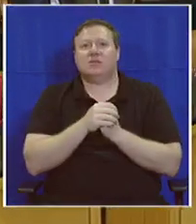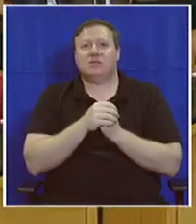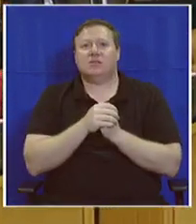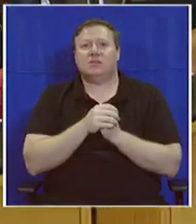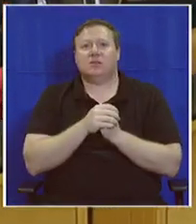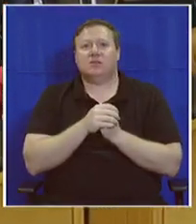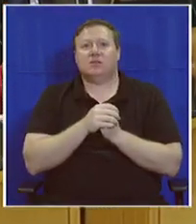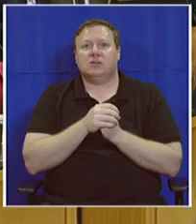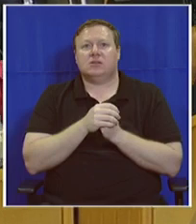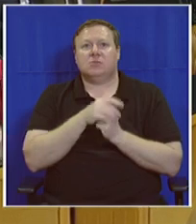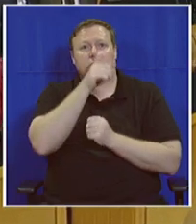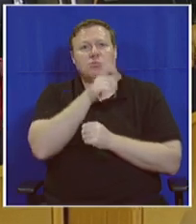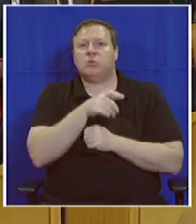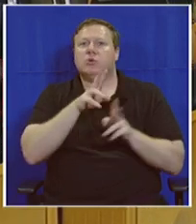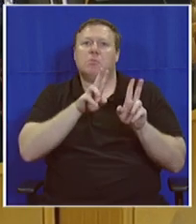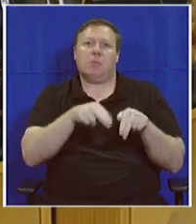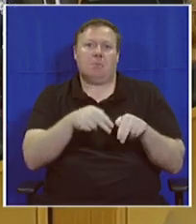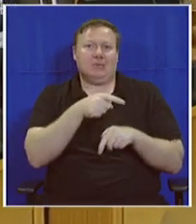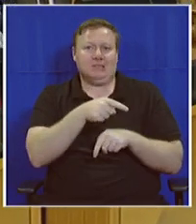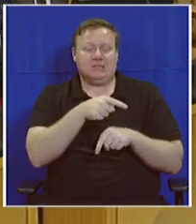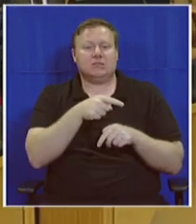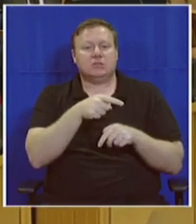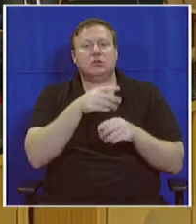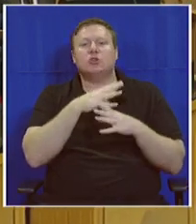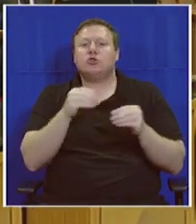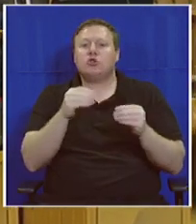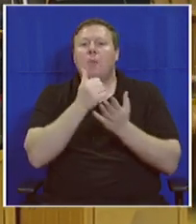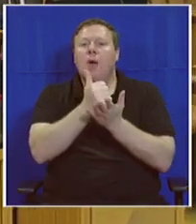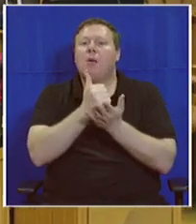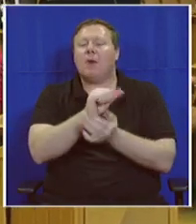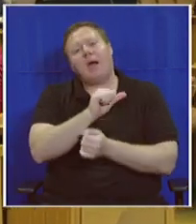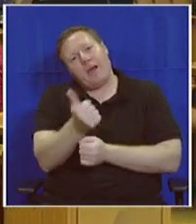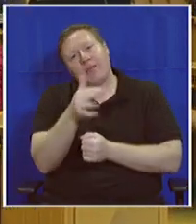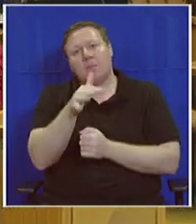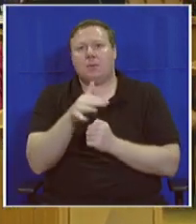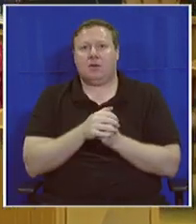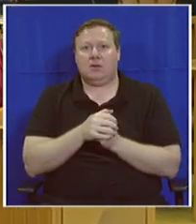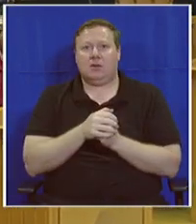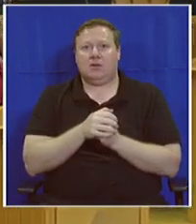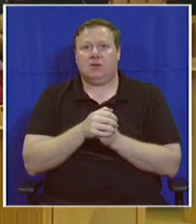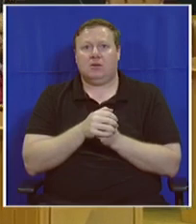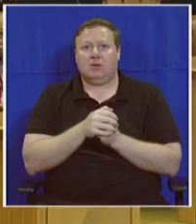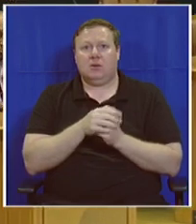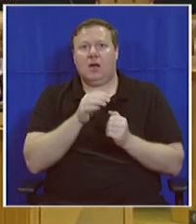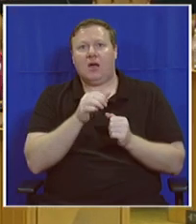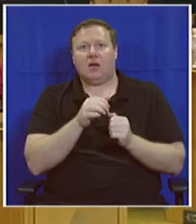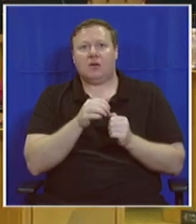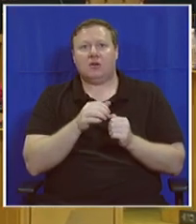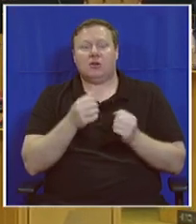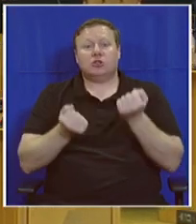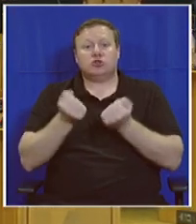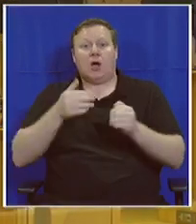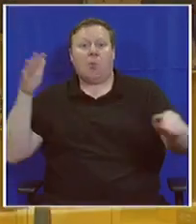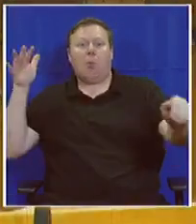death. She stopped to help other people were in an accident and a truck ran over